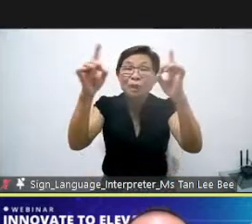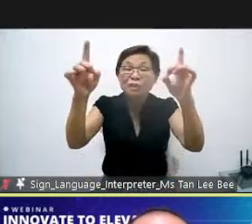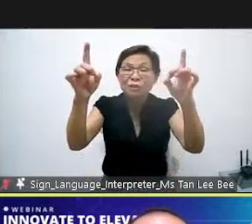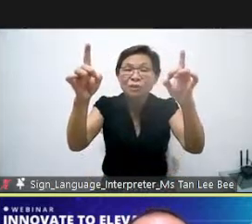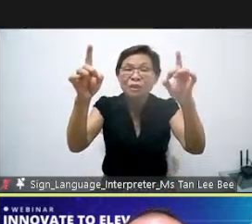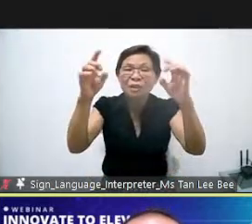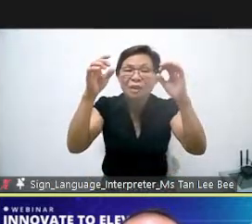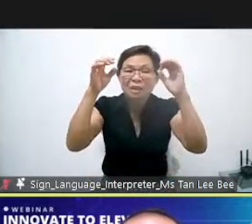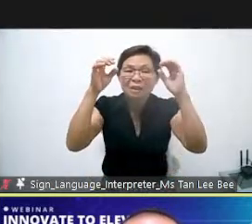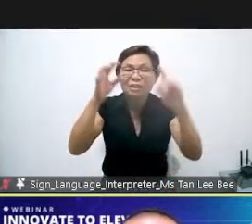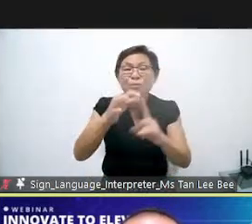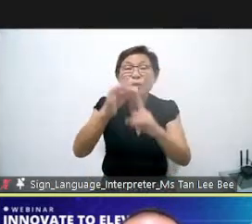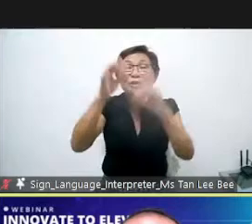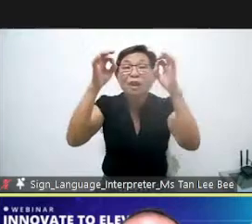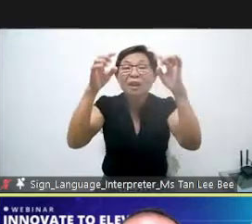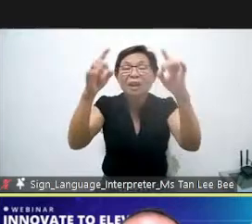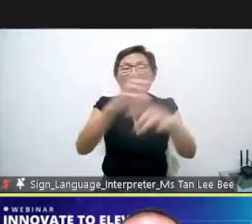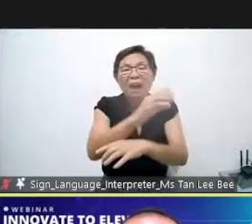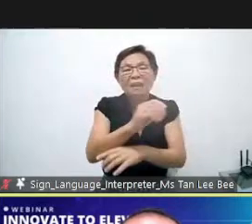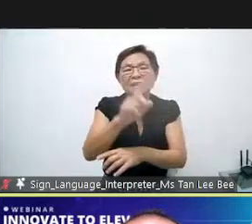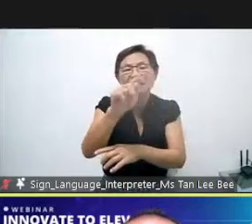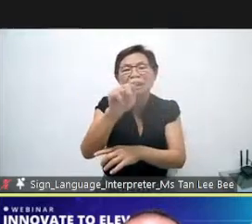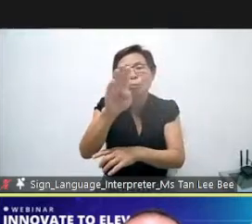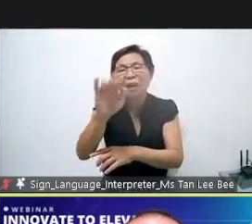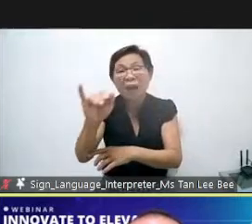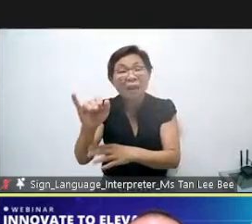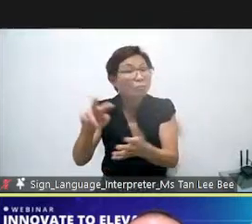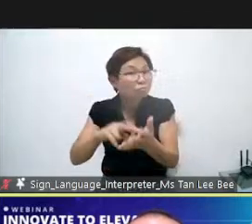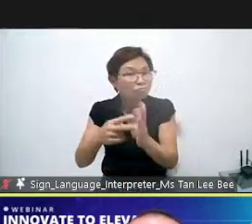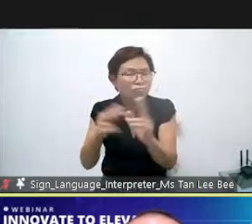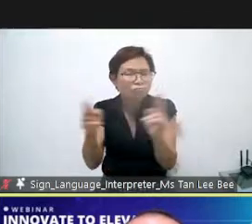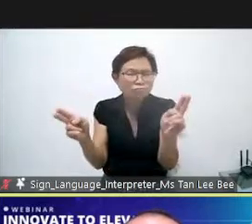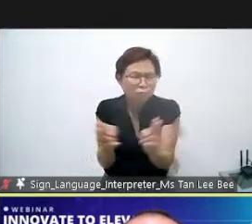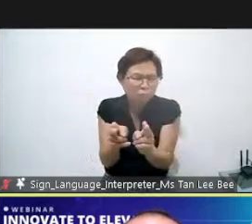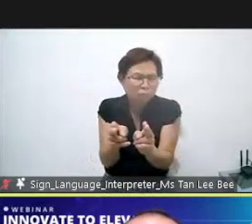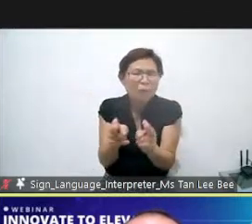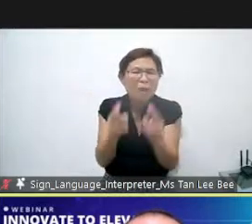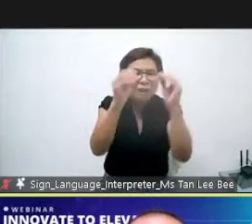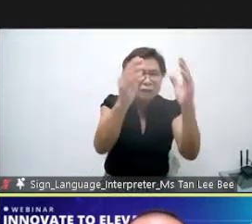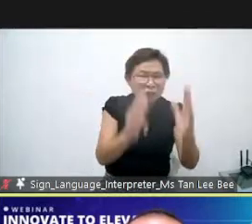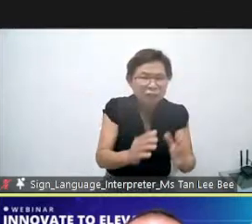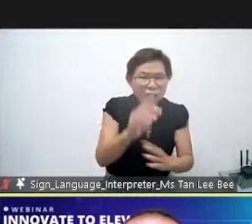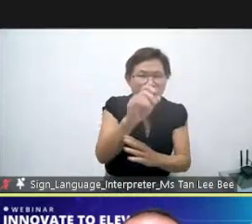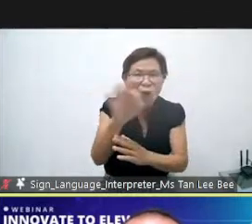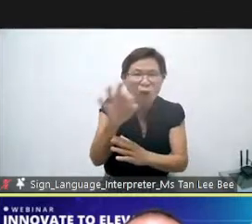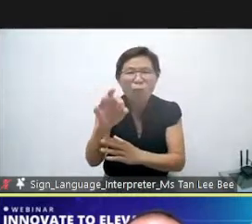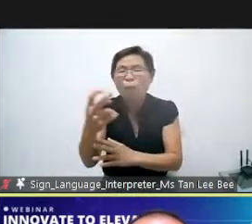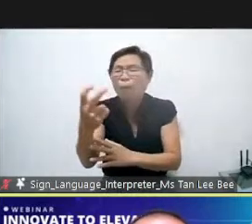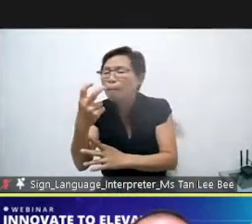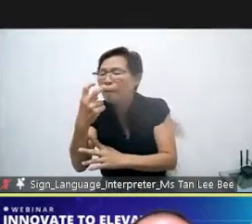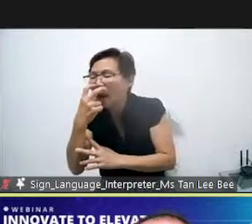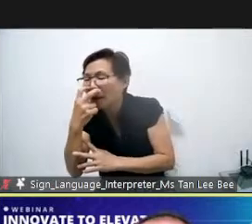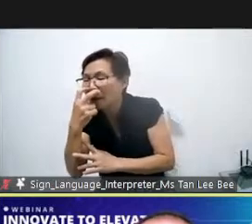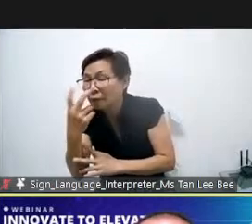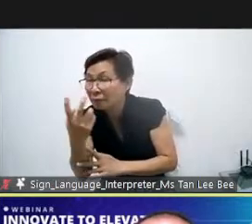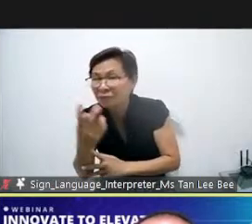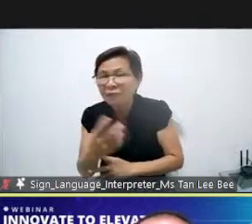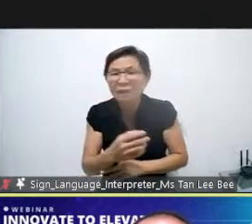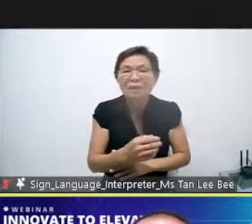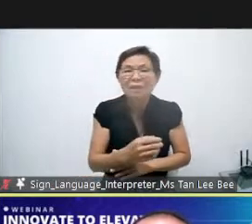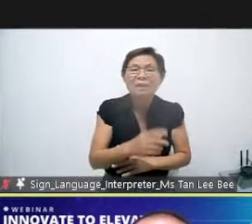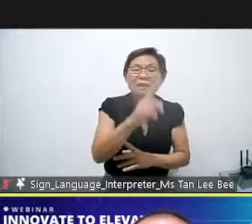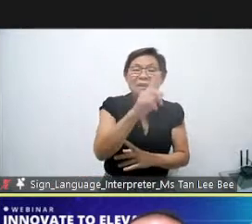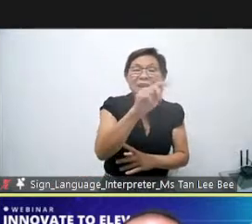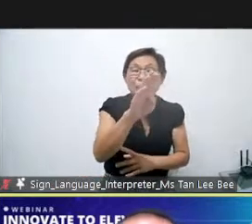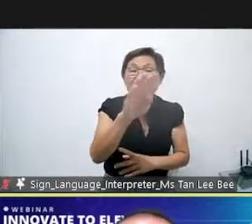a TVI. TVI is acronym for Teacher of Visual Impairment.